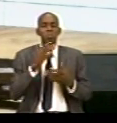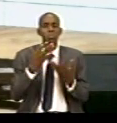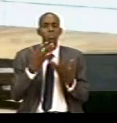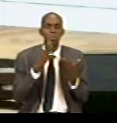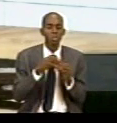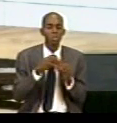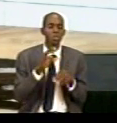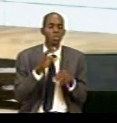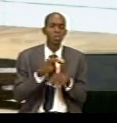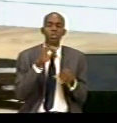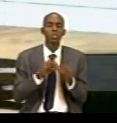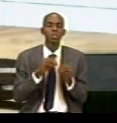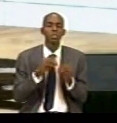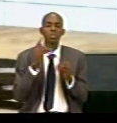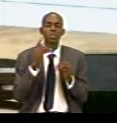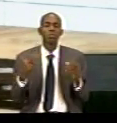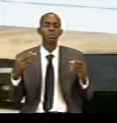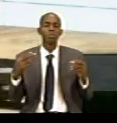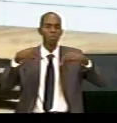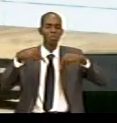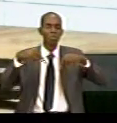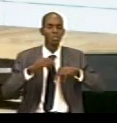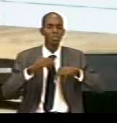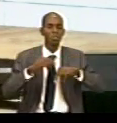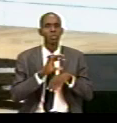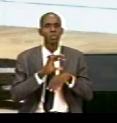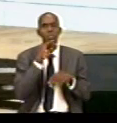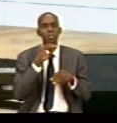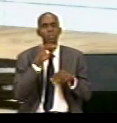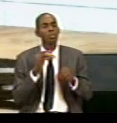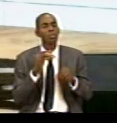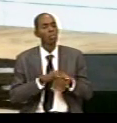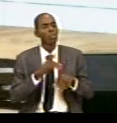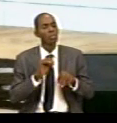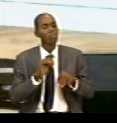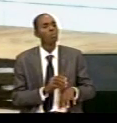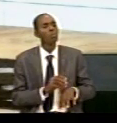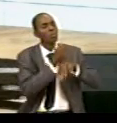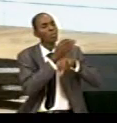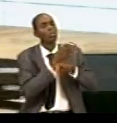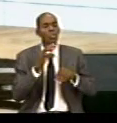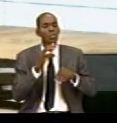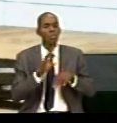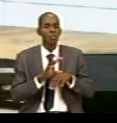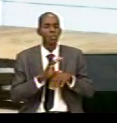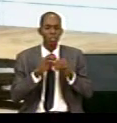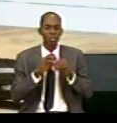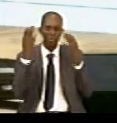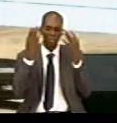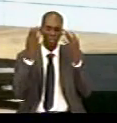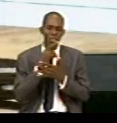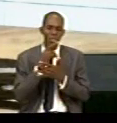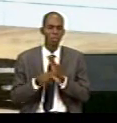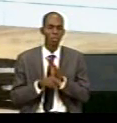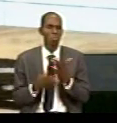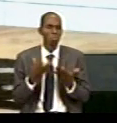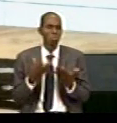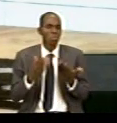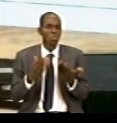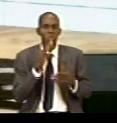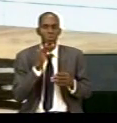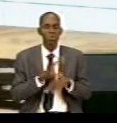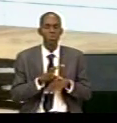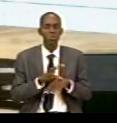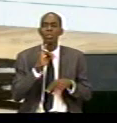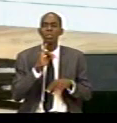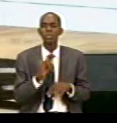church is on the mountain, whether the church is in the light, or the church is in darkness, whether the church is in false doctrine, or